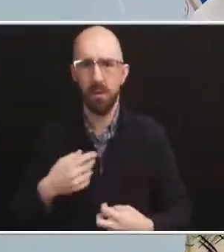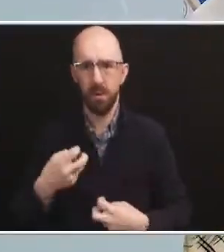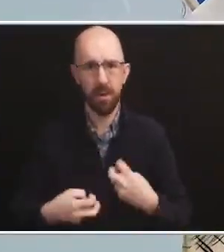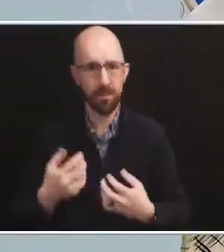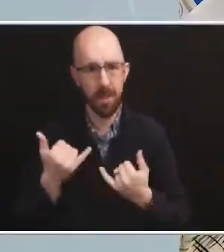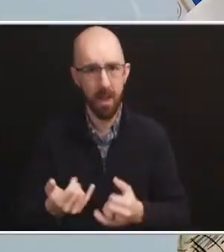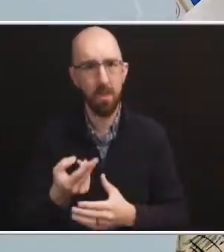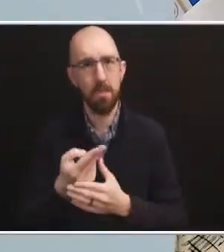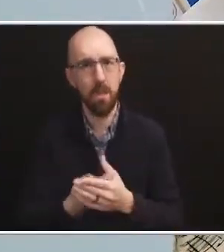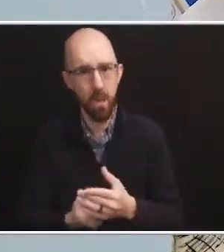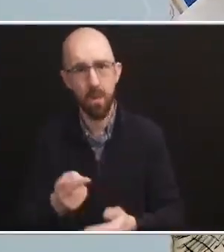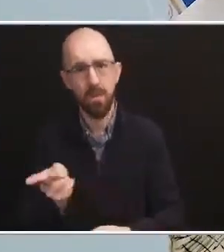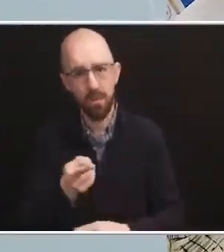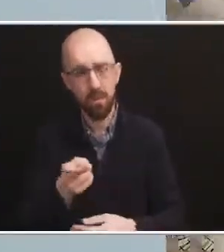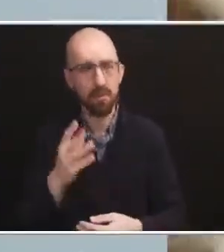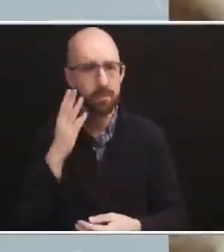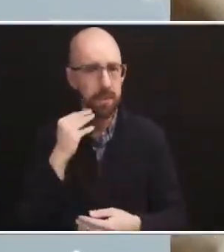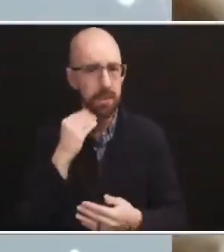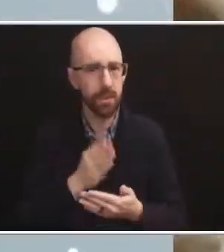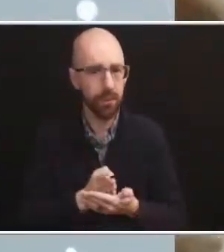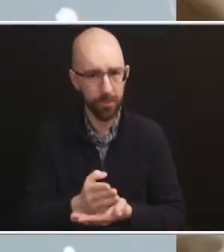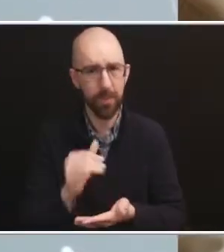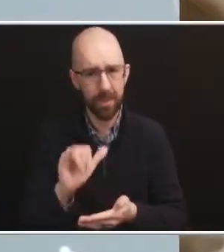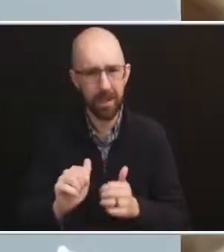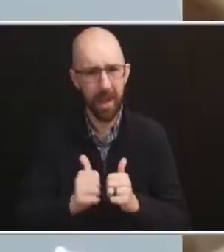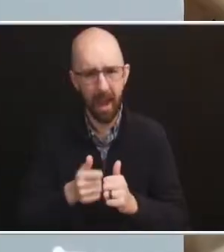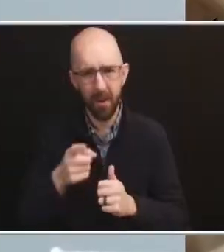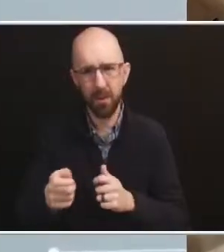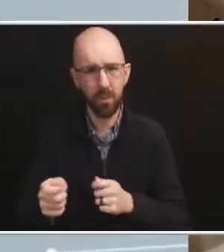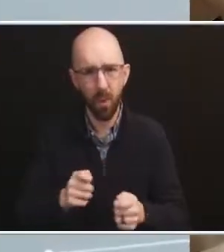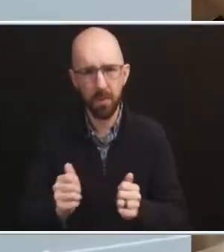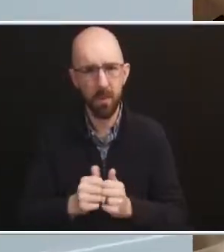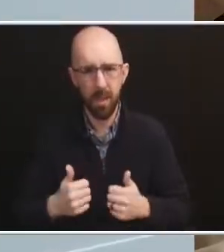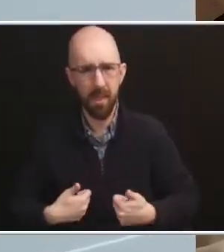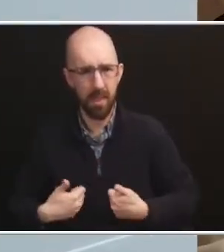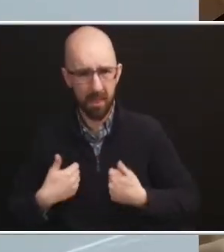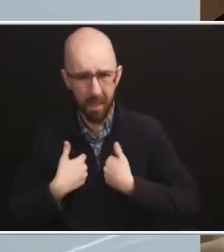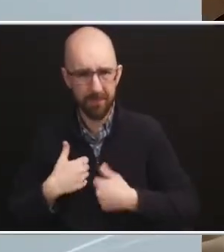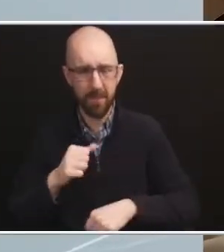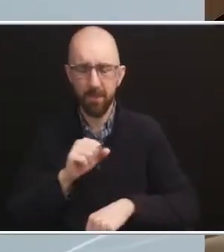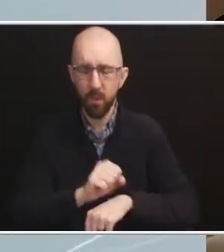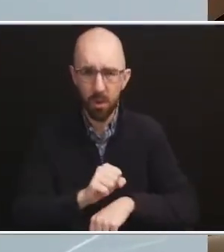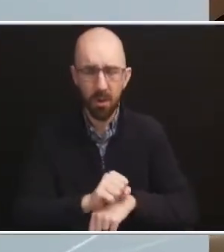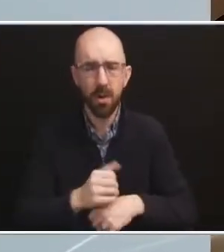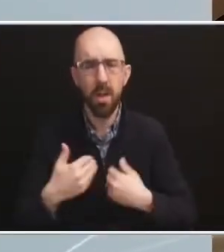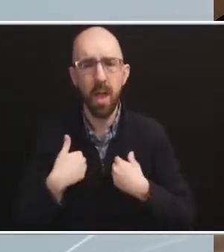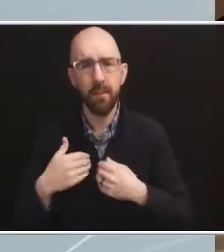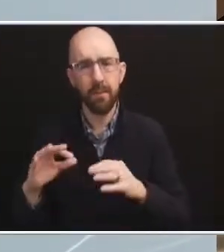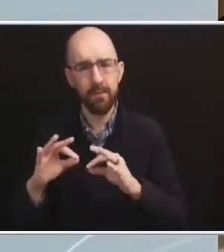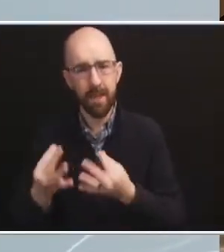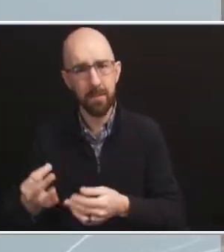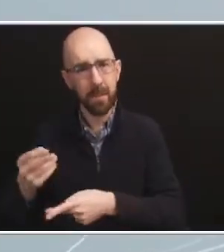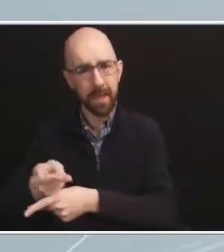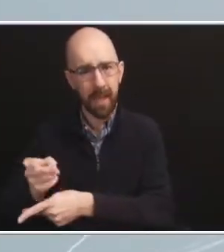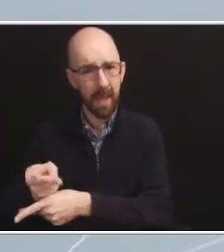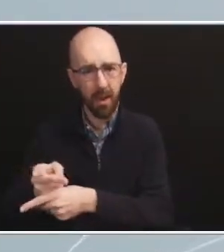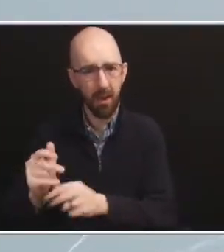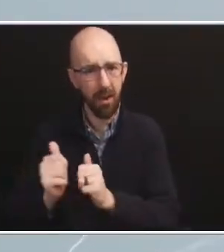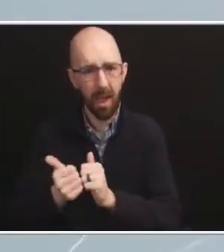you doing this. How are you just coping with life? You've got work, you've got a big family to take care of. How did you do